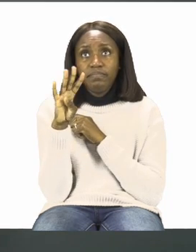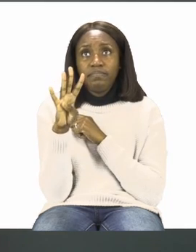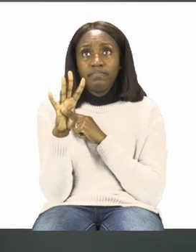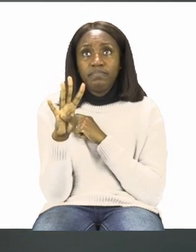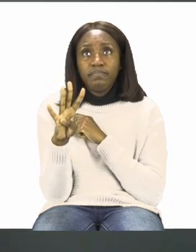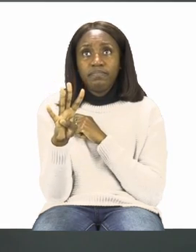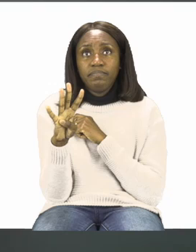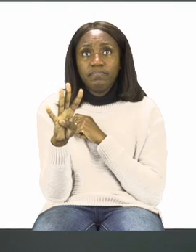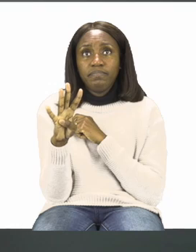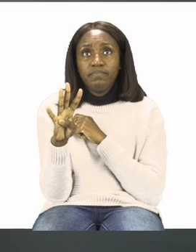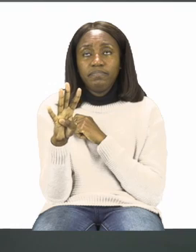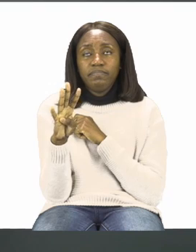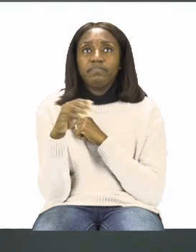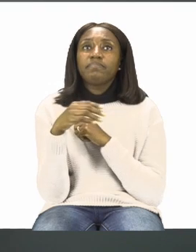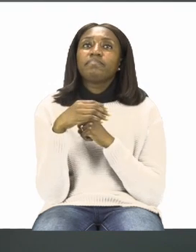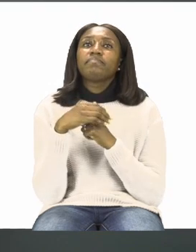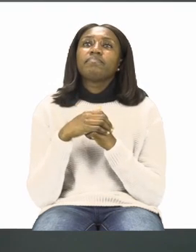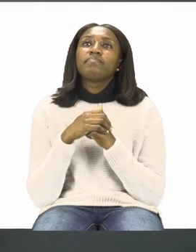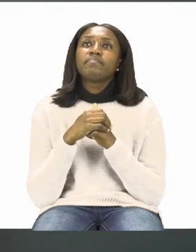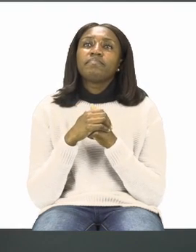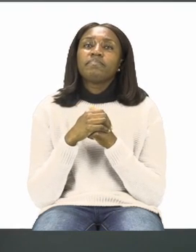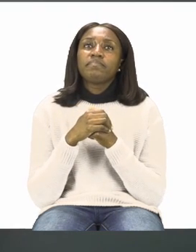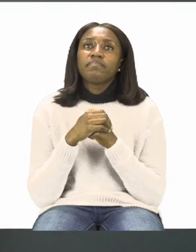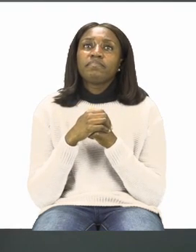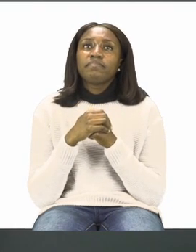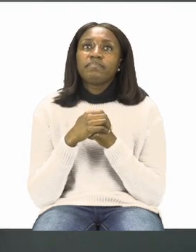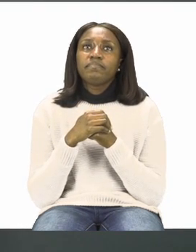my picture number 4.